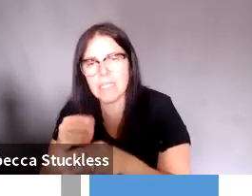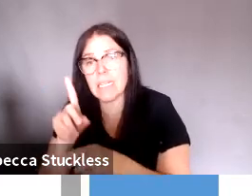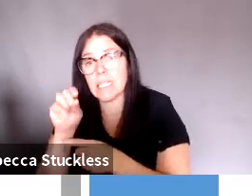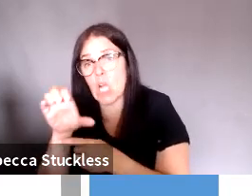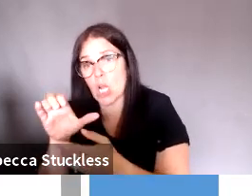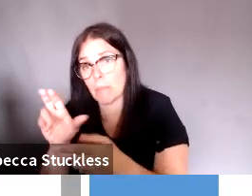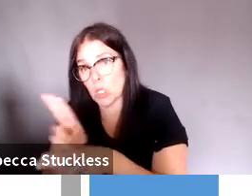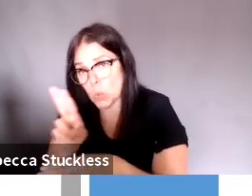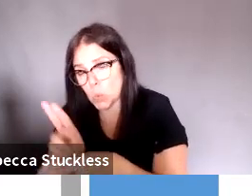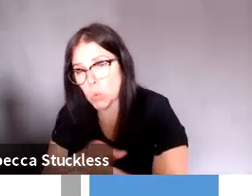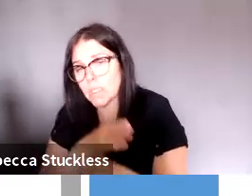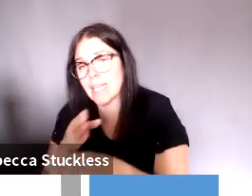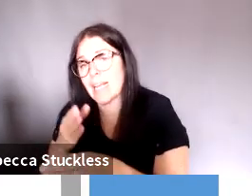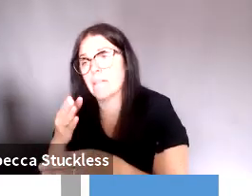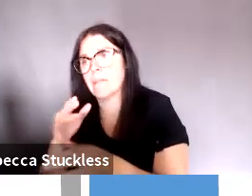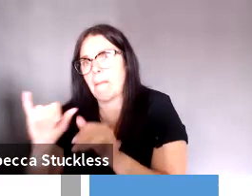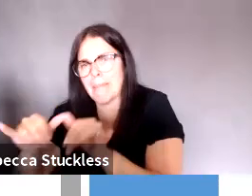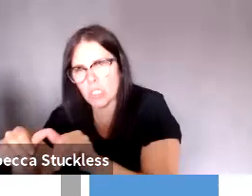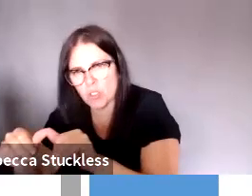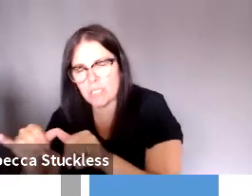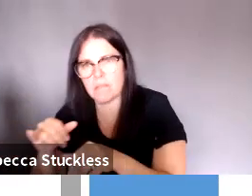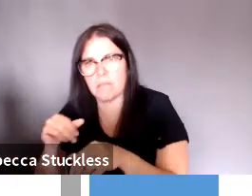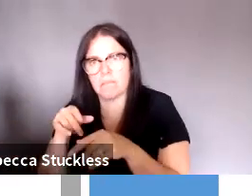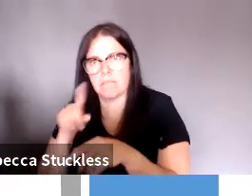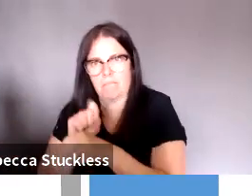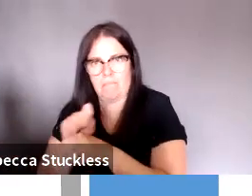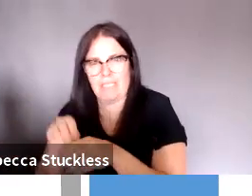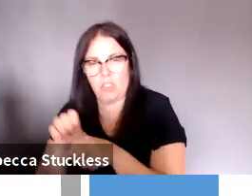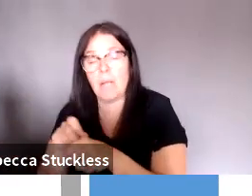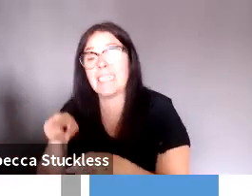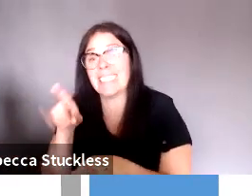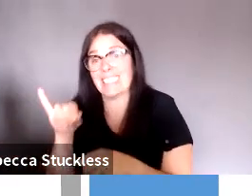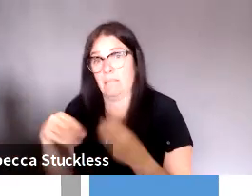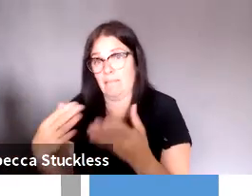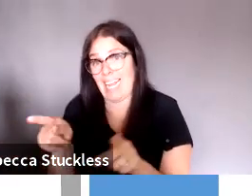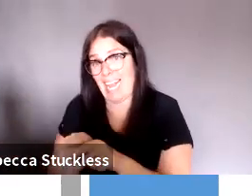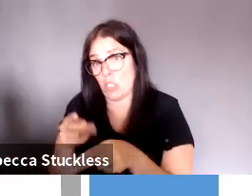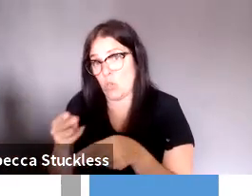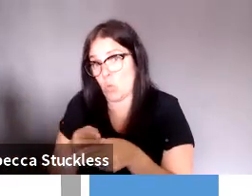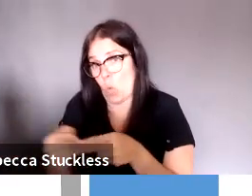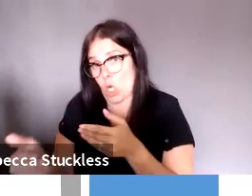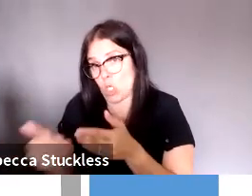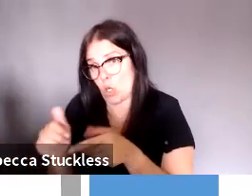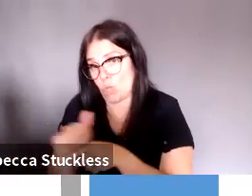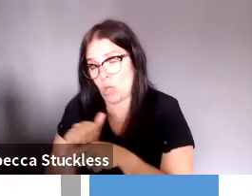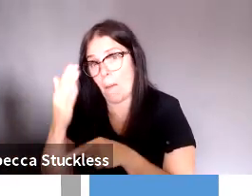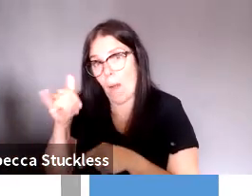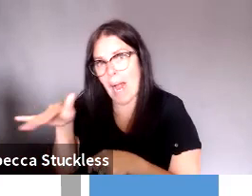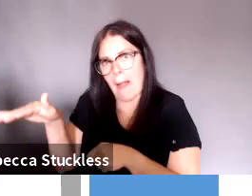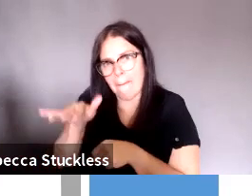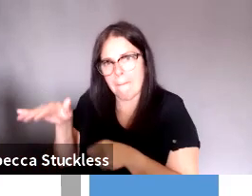bit of a hands-on measuring component. And they did that as a targeted short-term training program because the employers in that